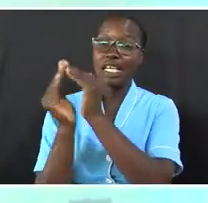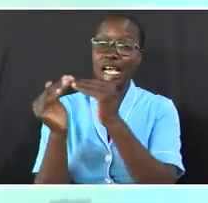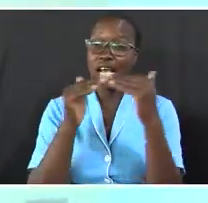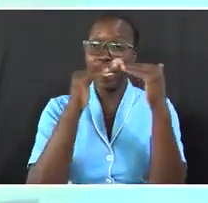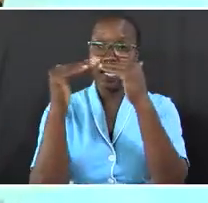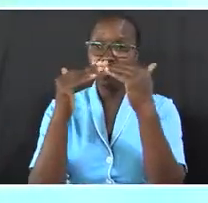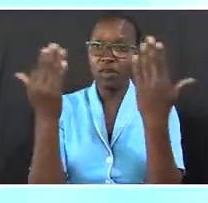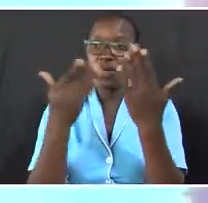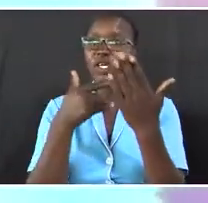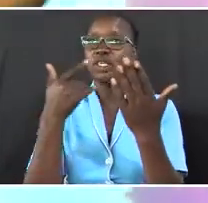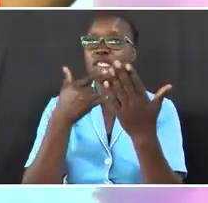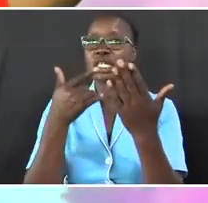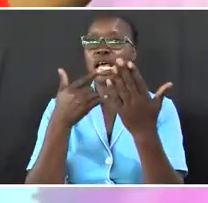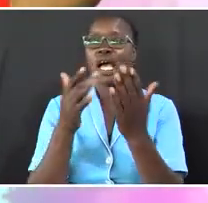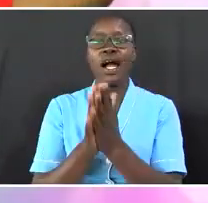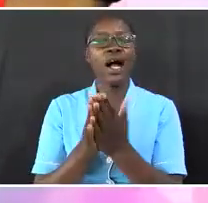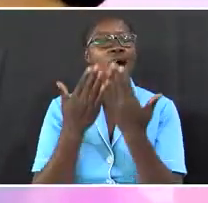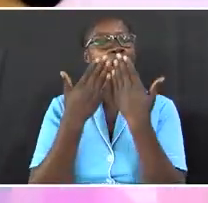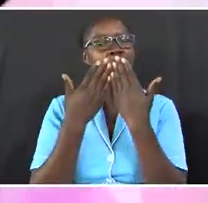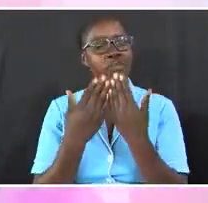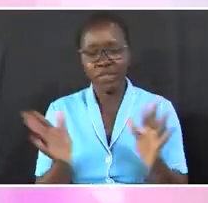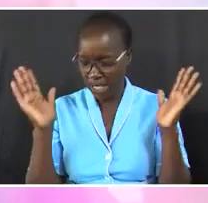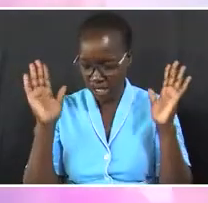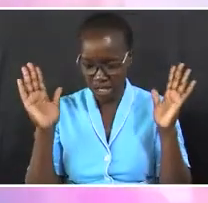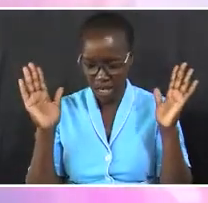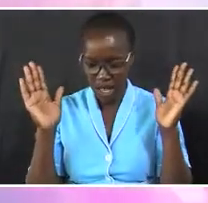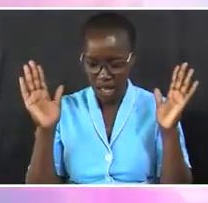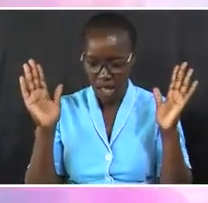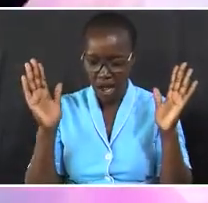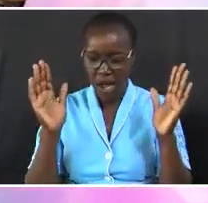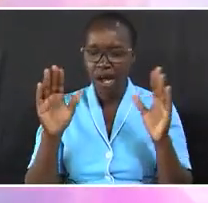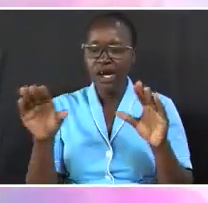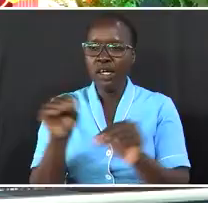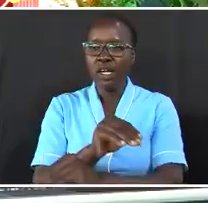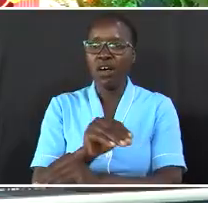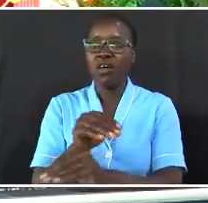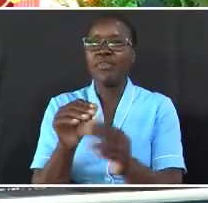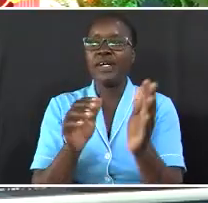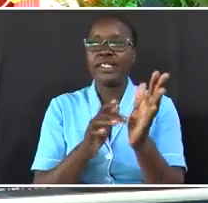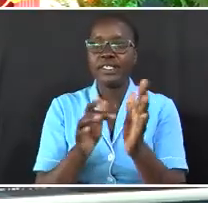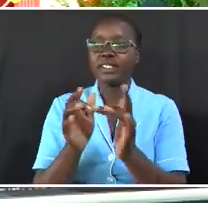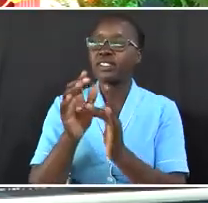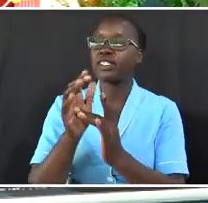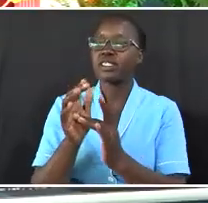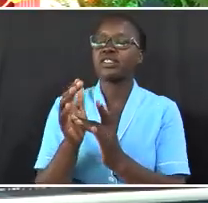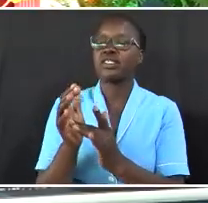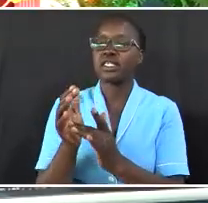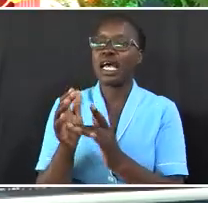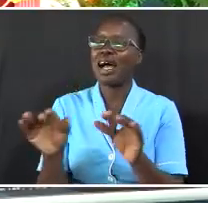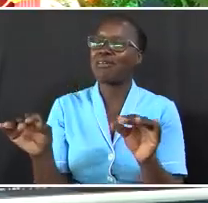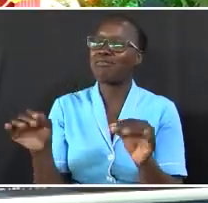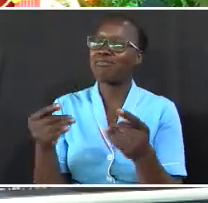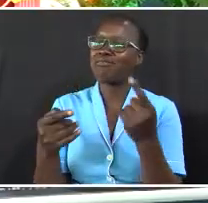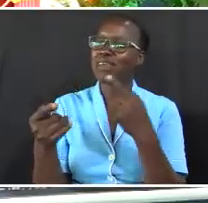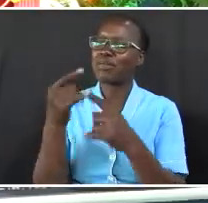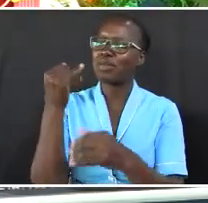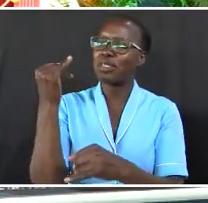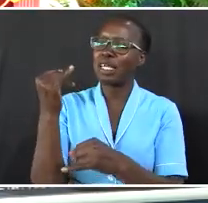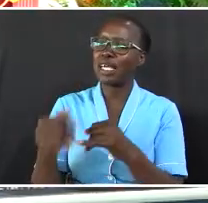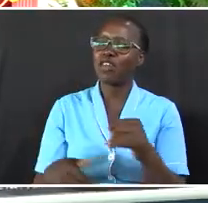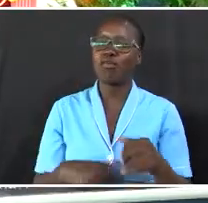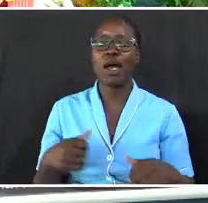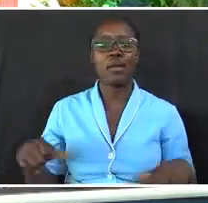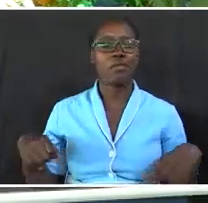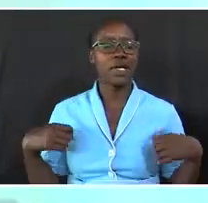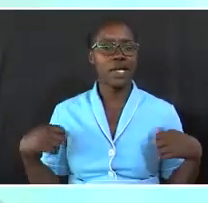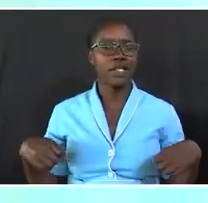you say, I am done with myself. Take over, Jehovah. I have come to the end of my